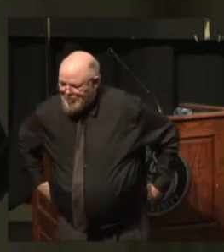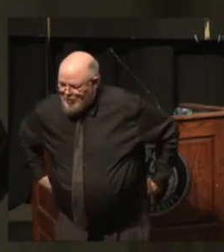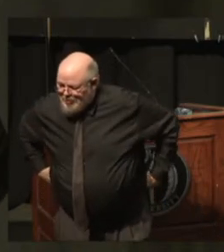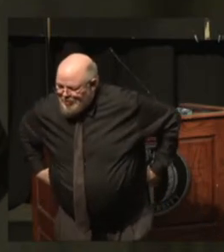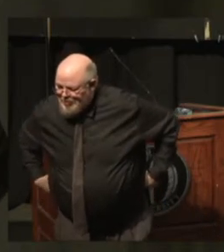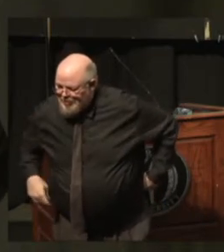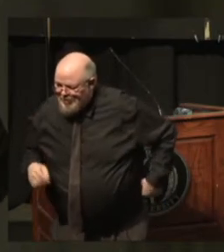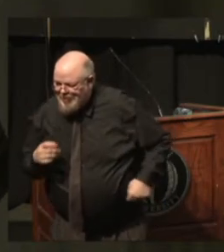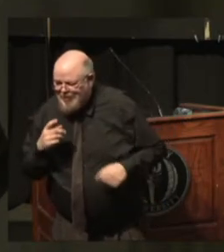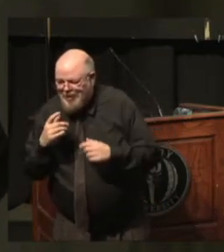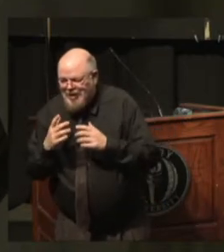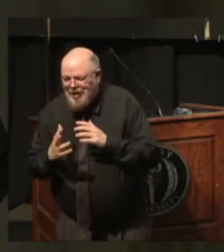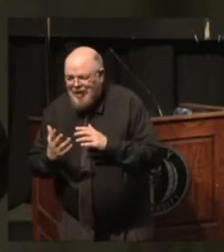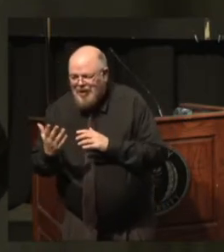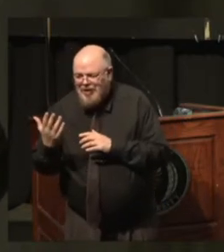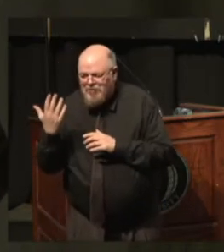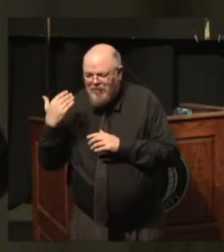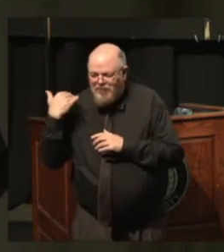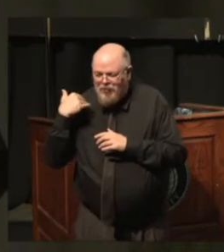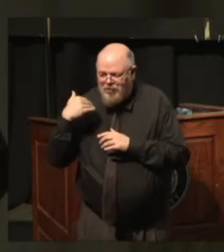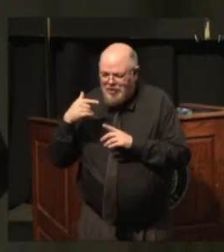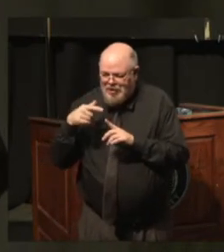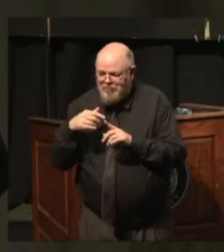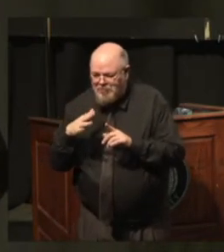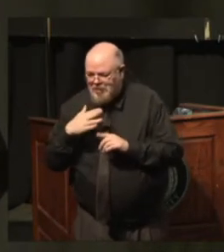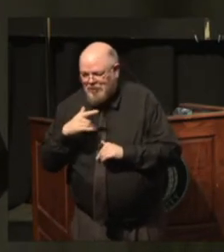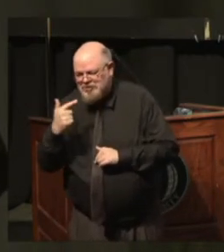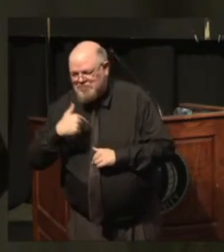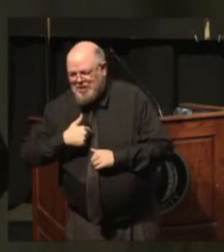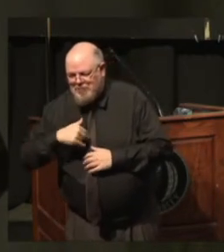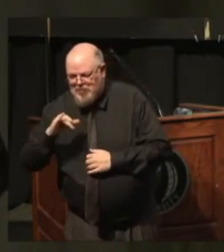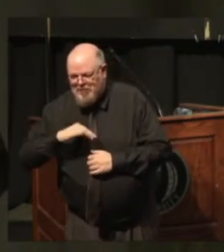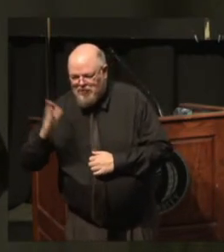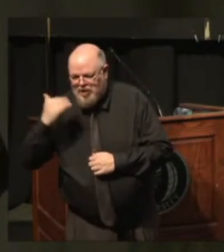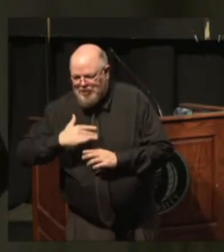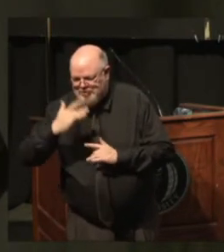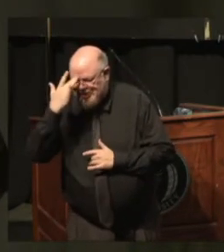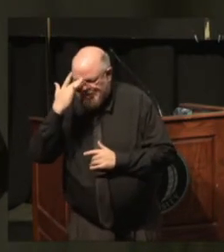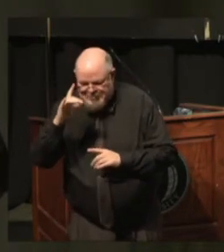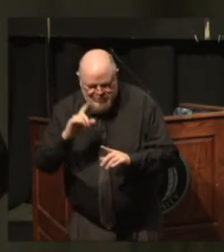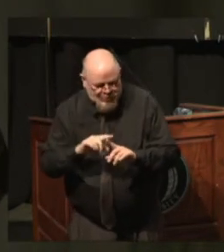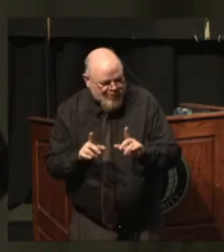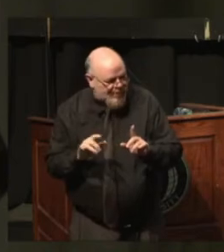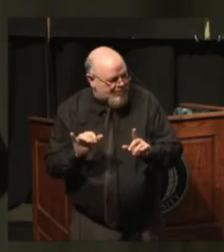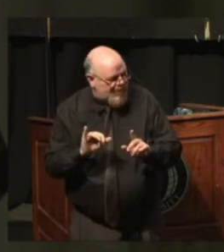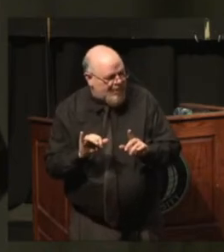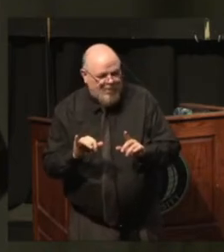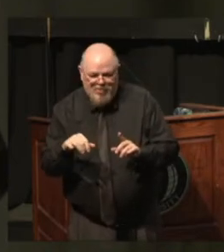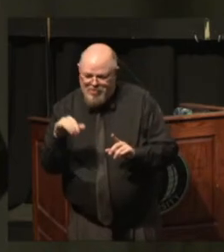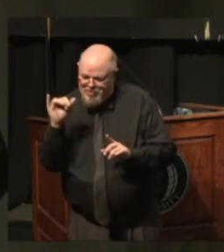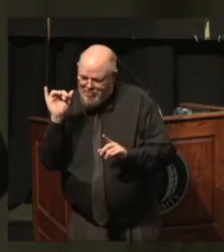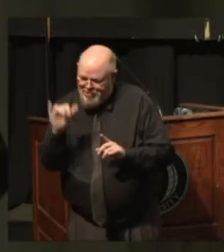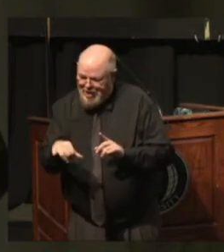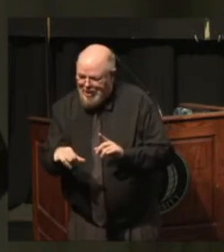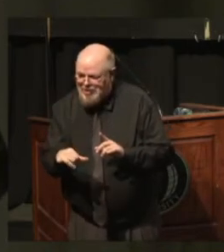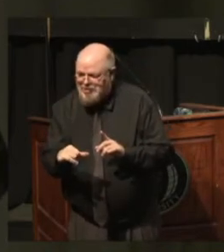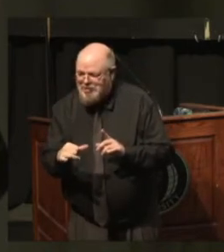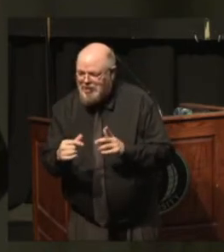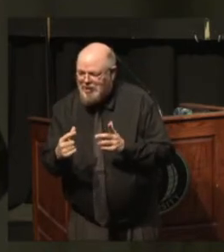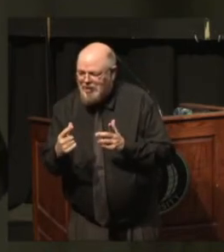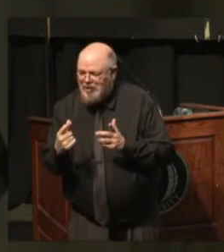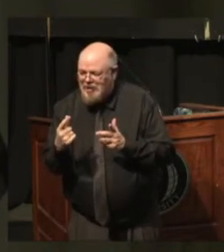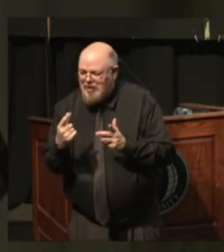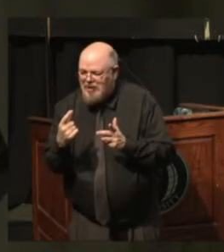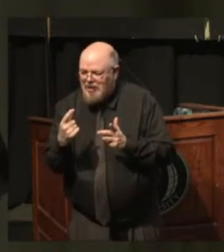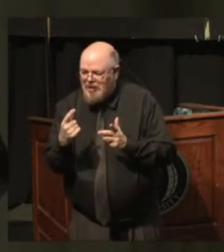traveling around in the DeLorean, right? Michael J. Fox, Shaq, that's who he is. That's who David is.